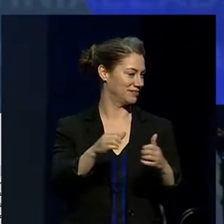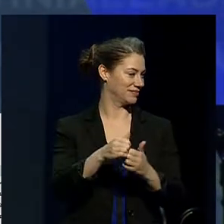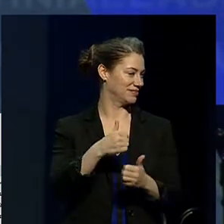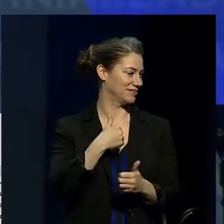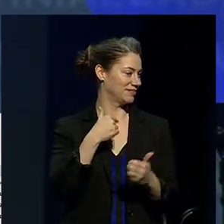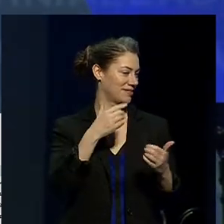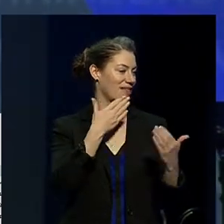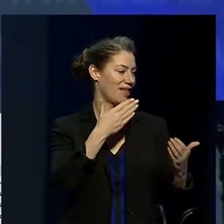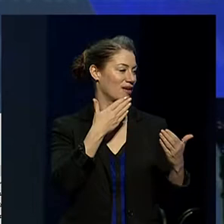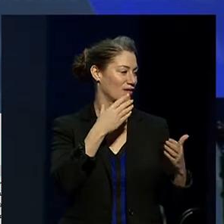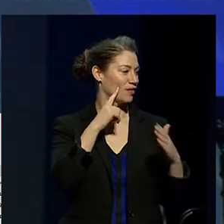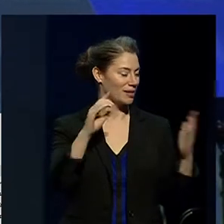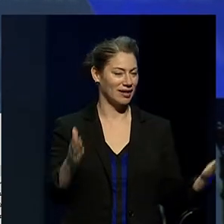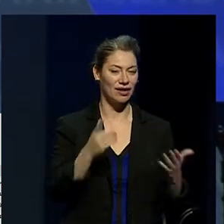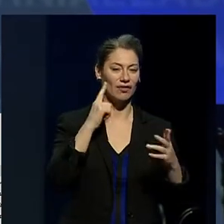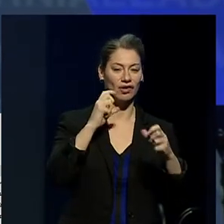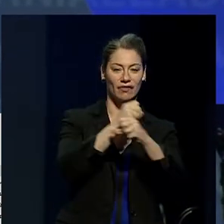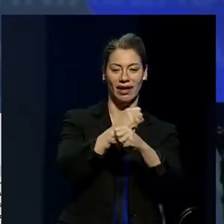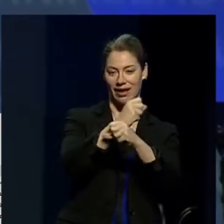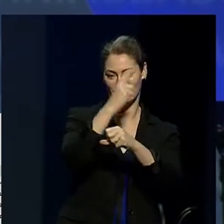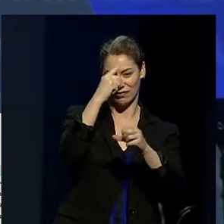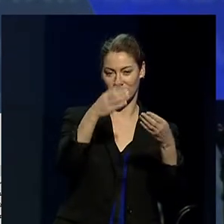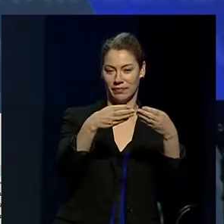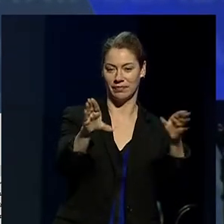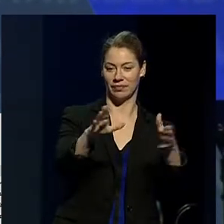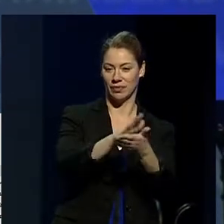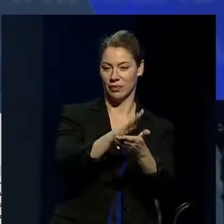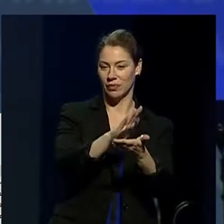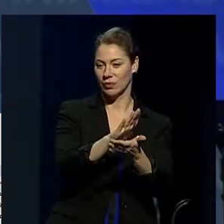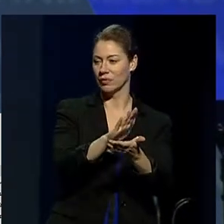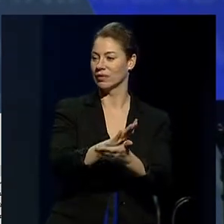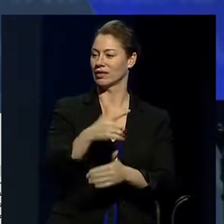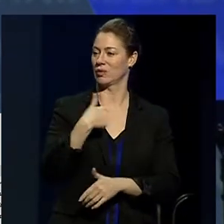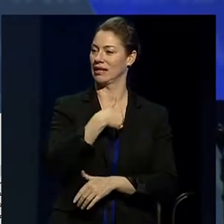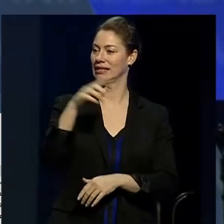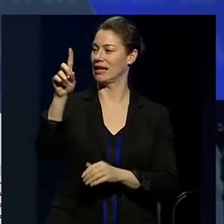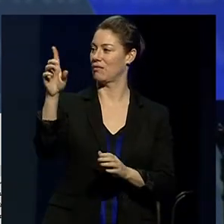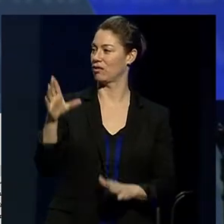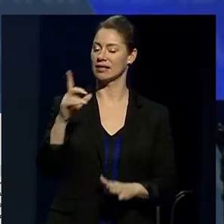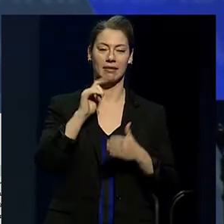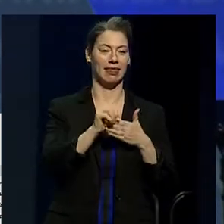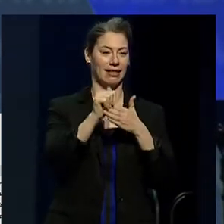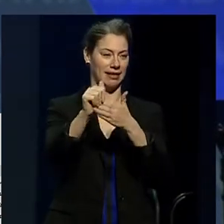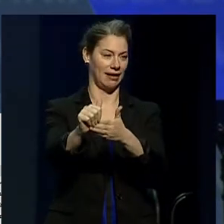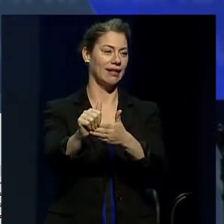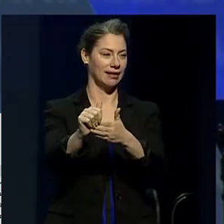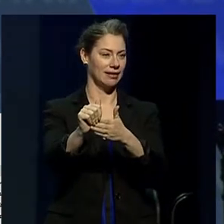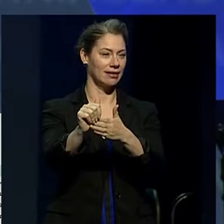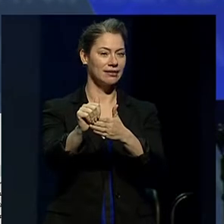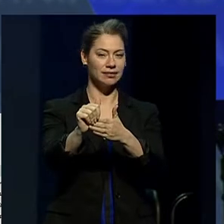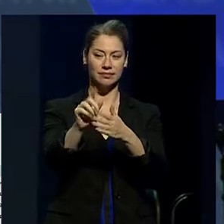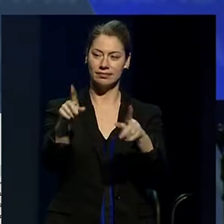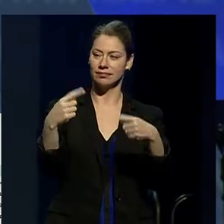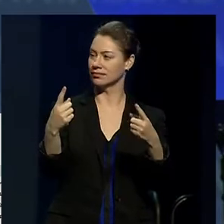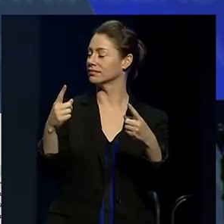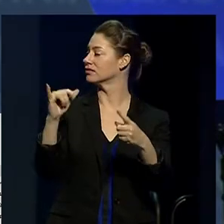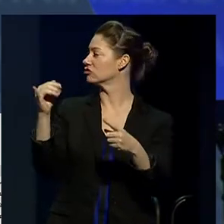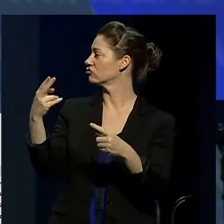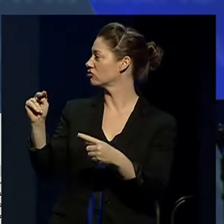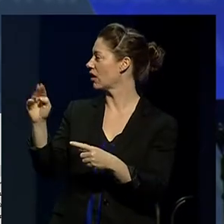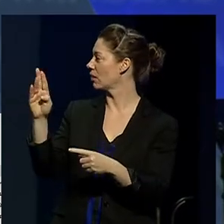Thank you for fighting for our public schools. We Democrats have been leading the way. And John Burton, thank you for